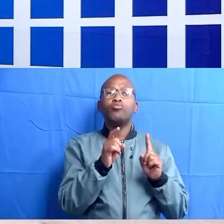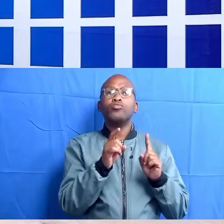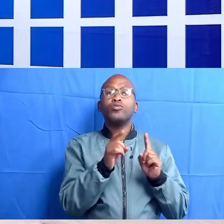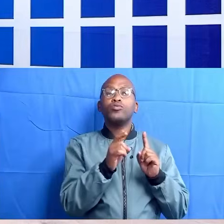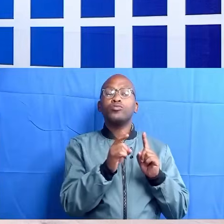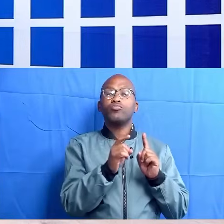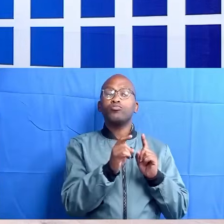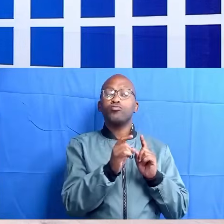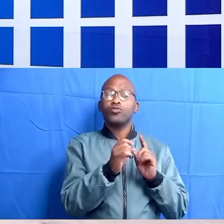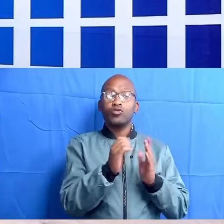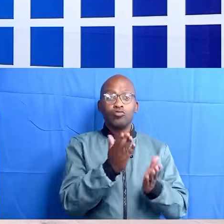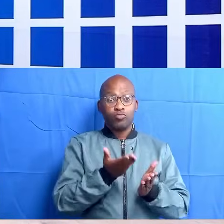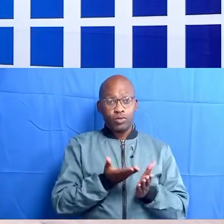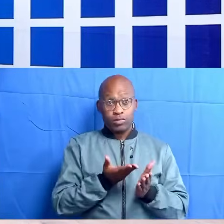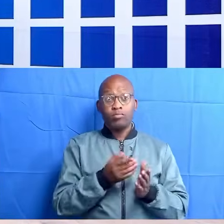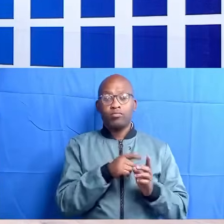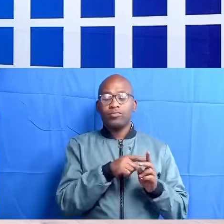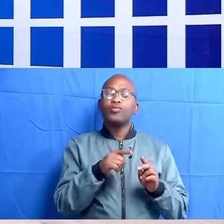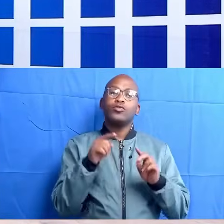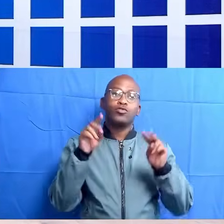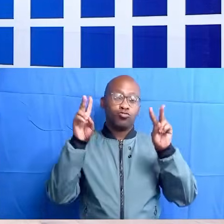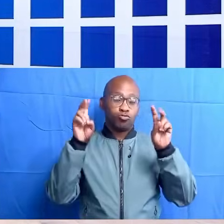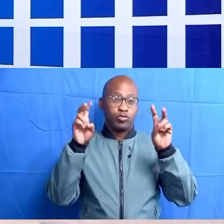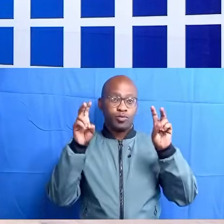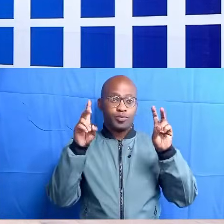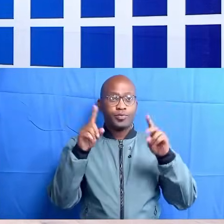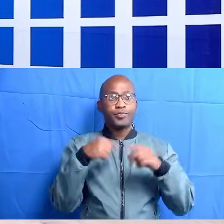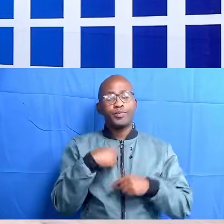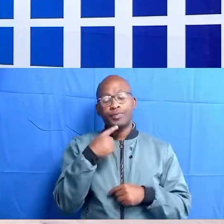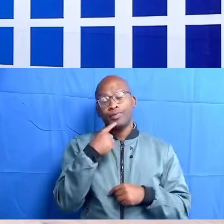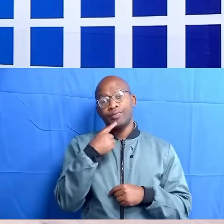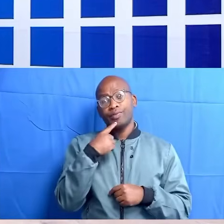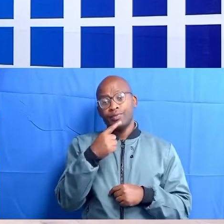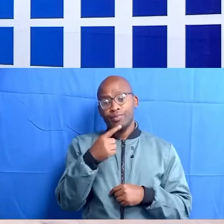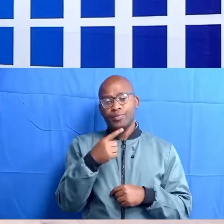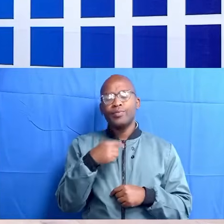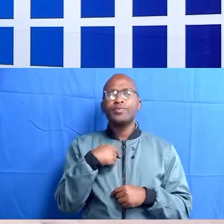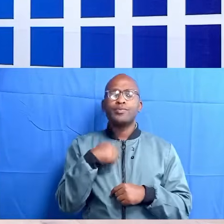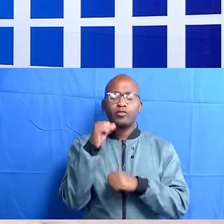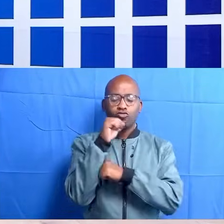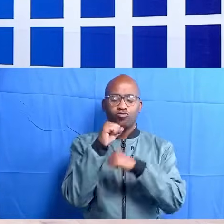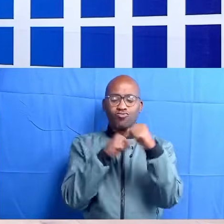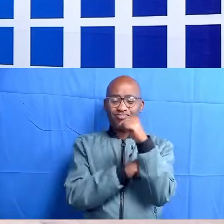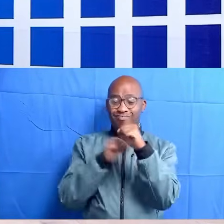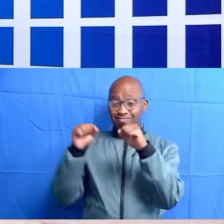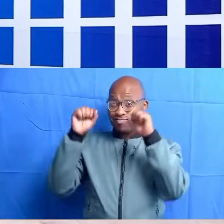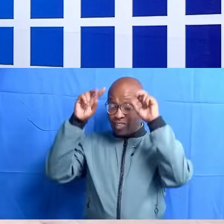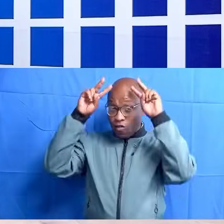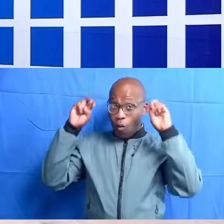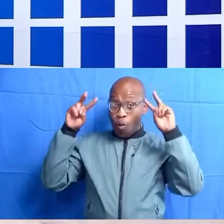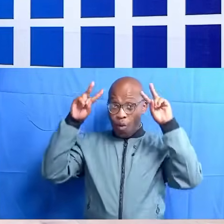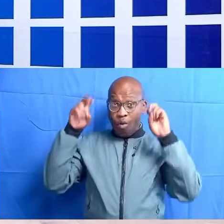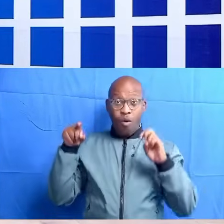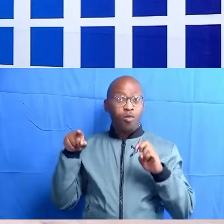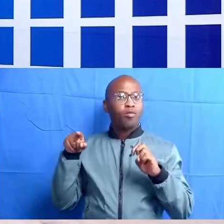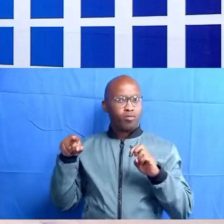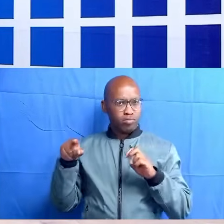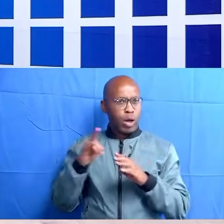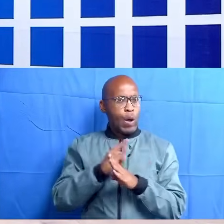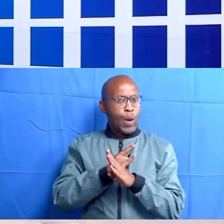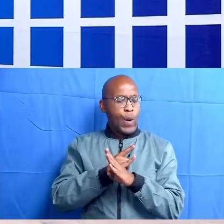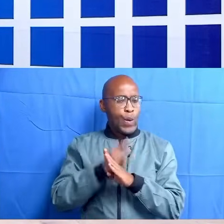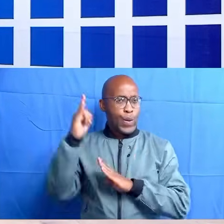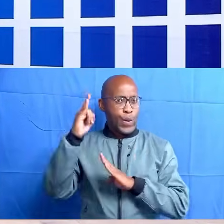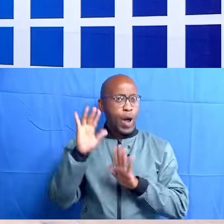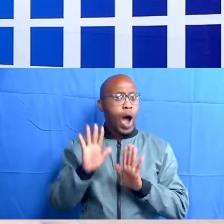It could be argued that the tactics used by the Viet Cong were successful in making United